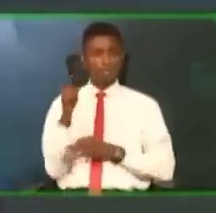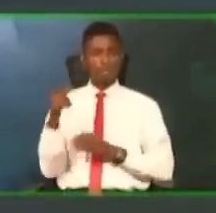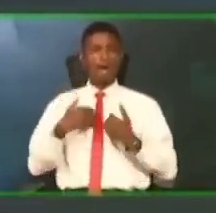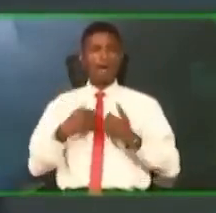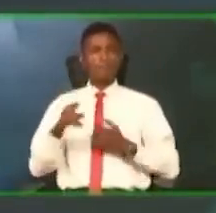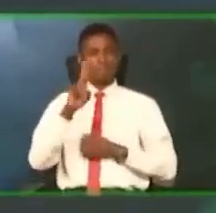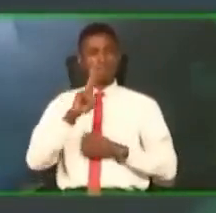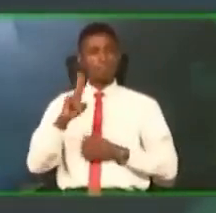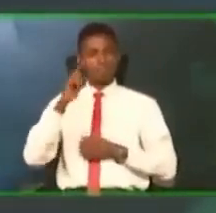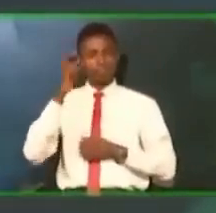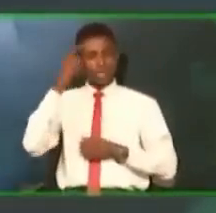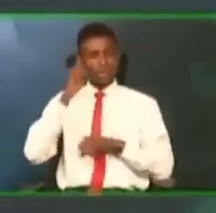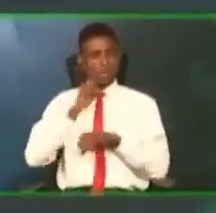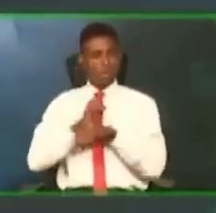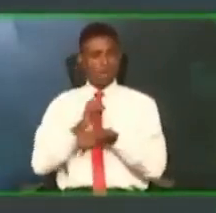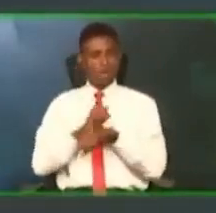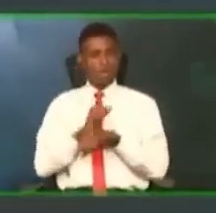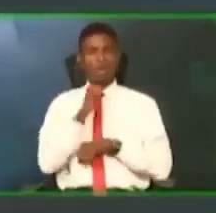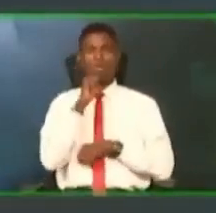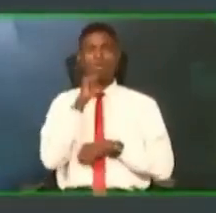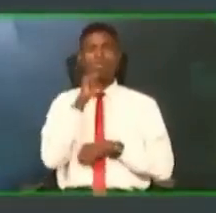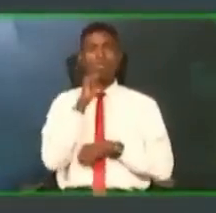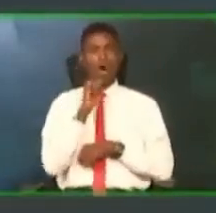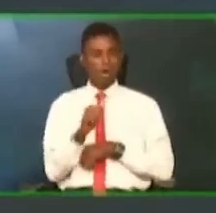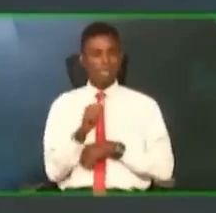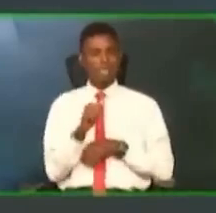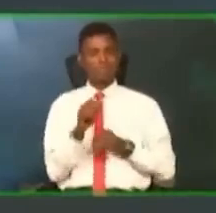used brain work, not scripture.